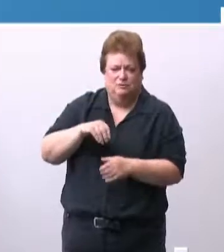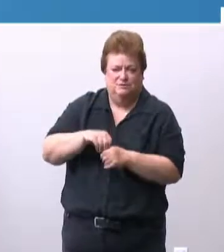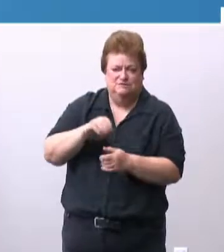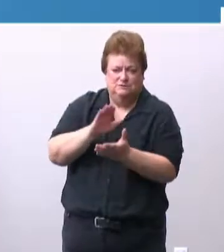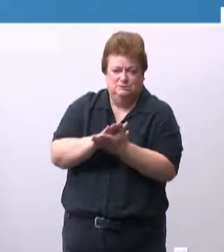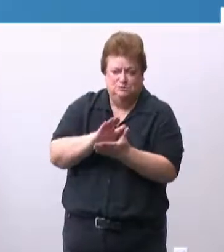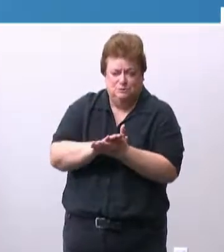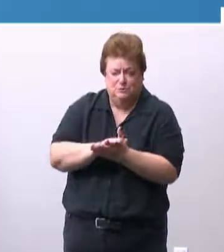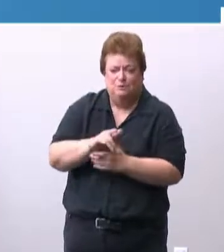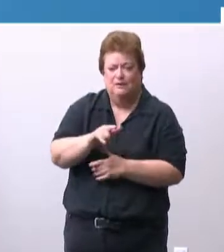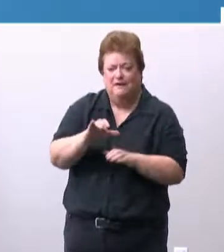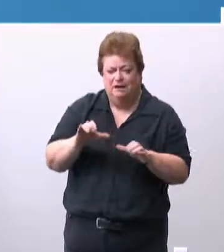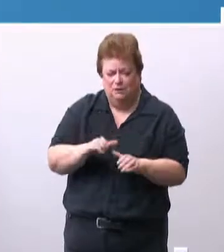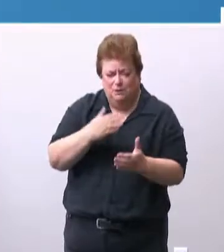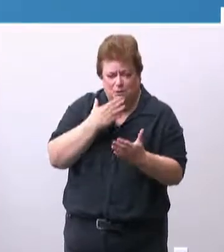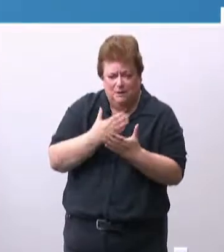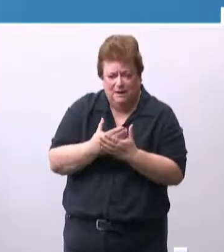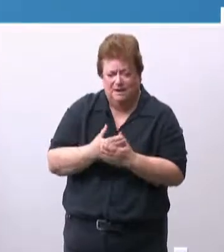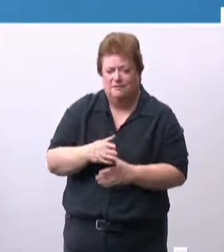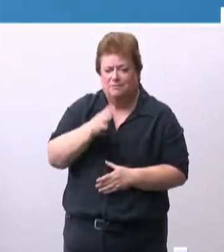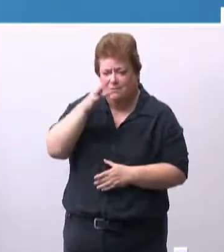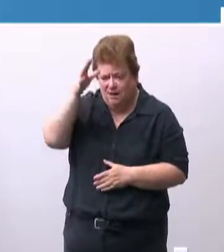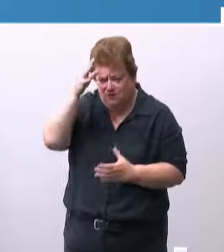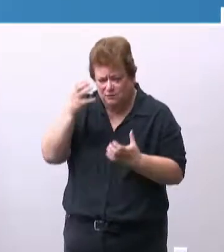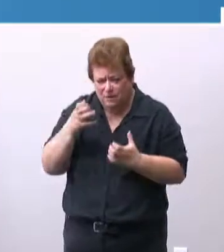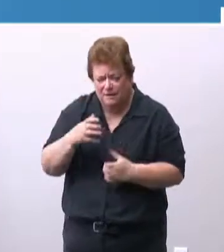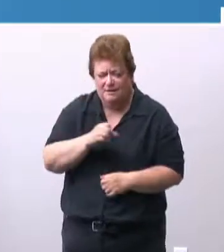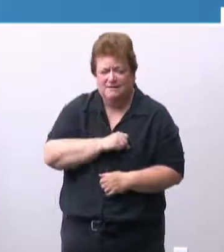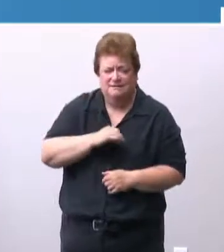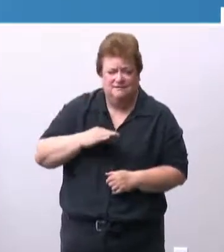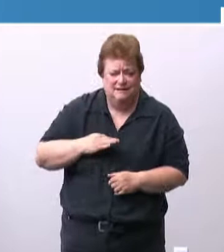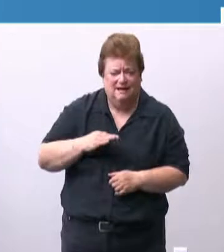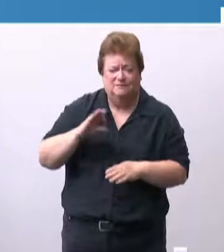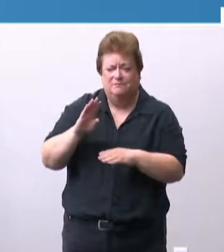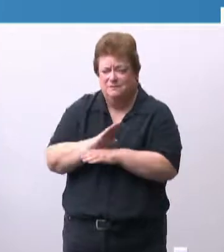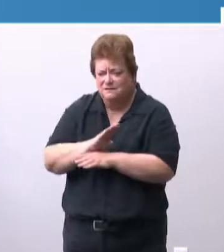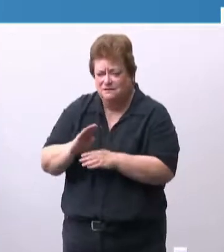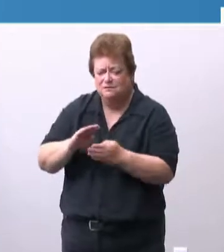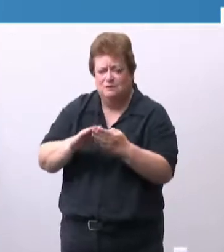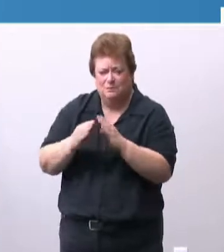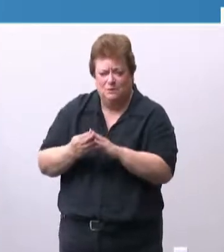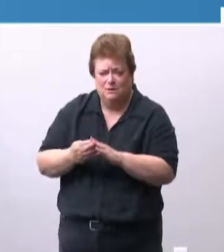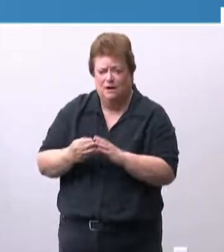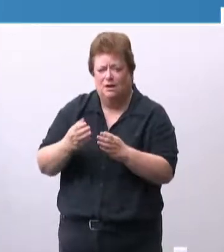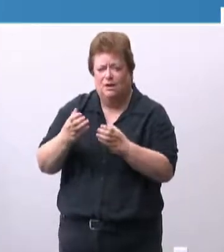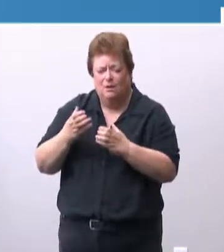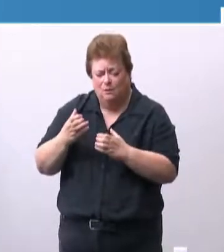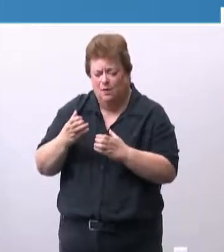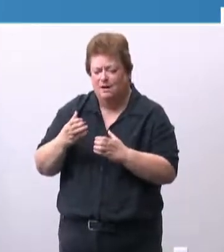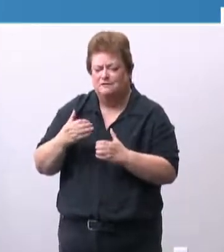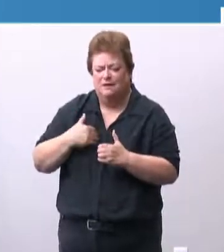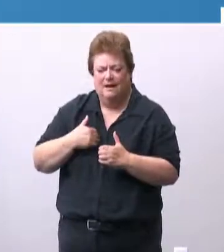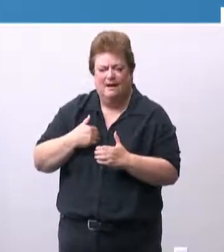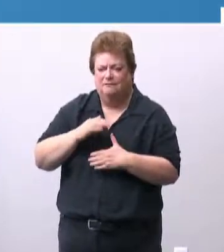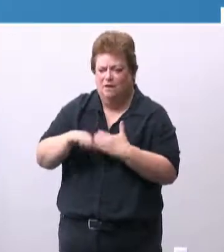well. Our staff want them there. Our parents want them there. Our business community wants our parents to have their students in school. And so it's incumbent on